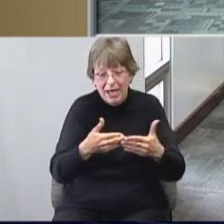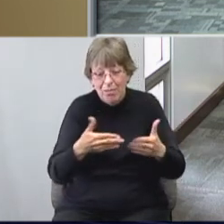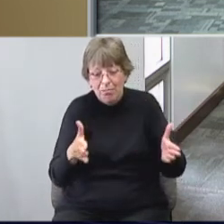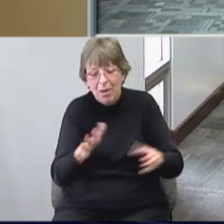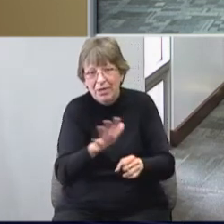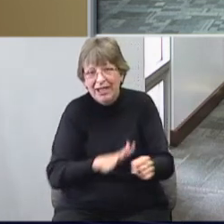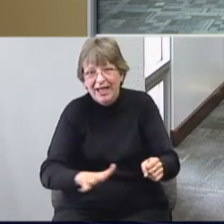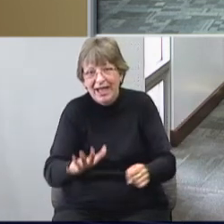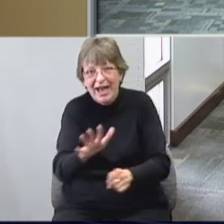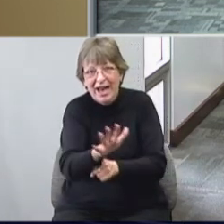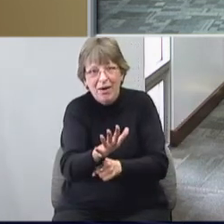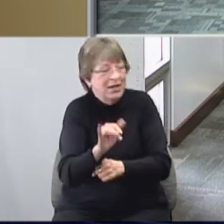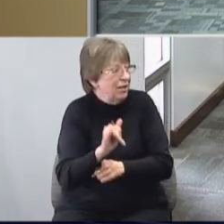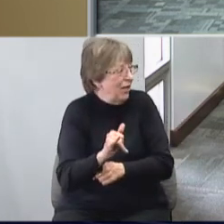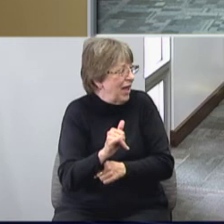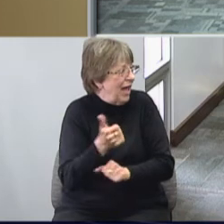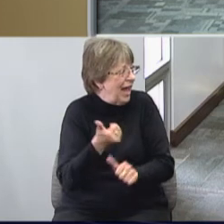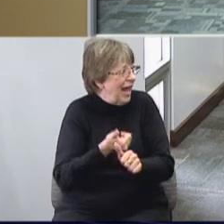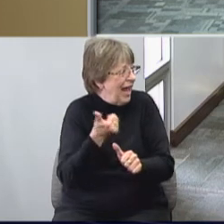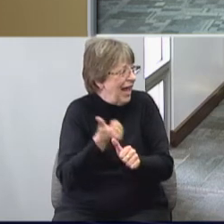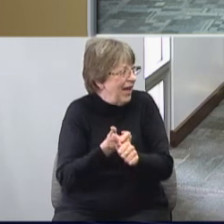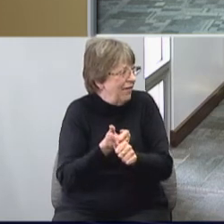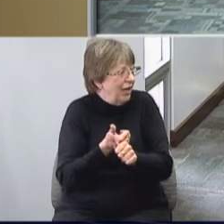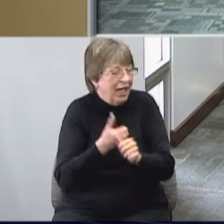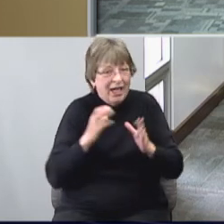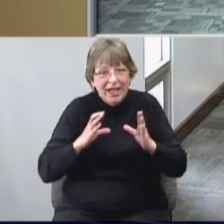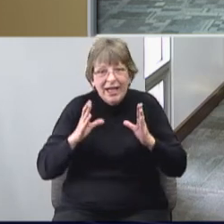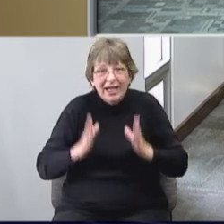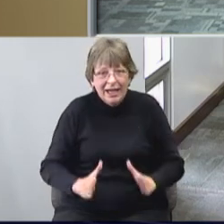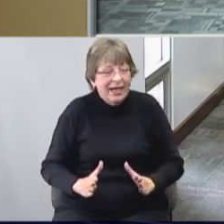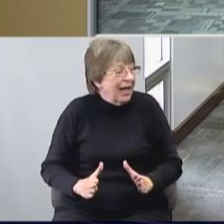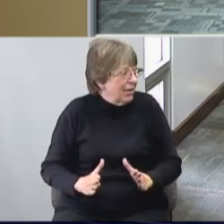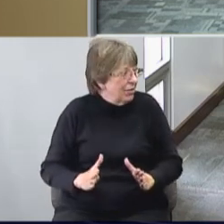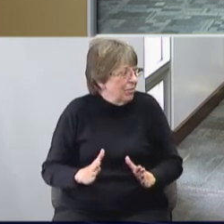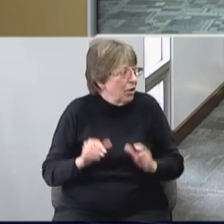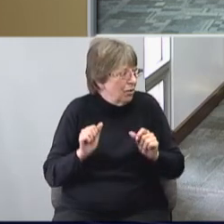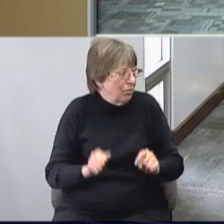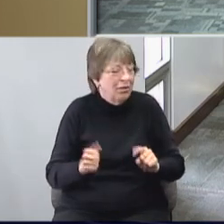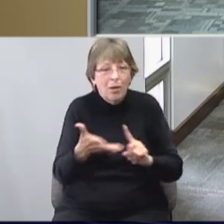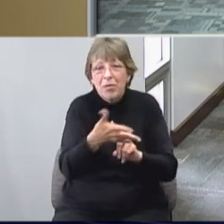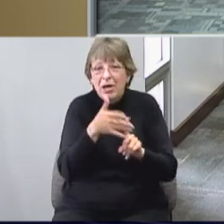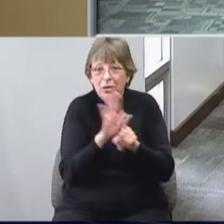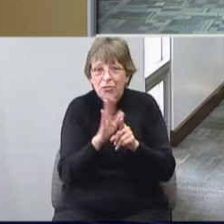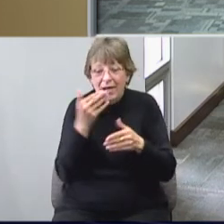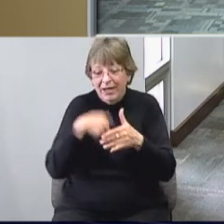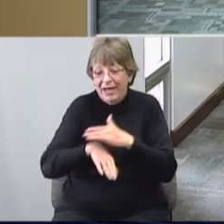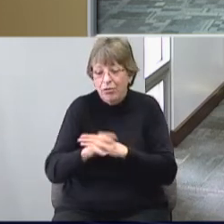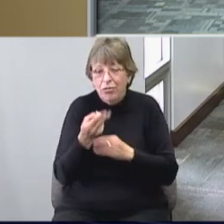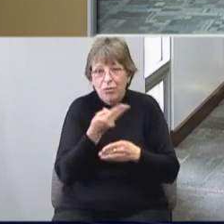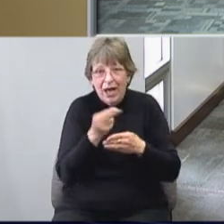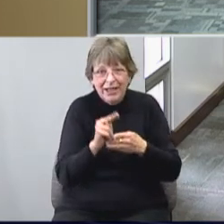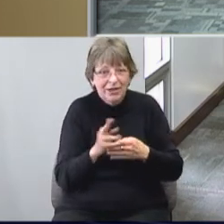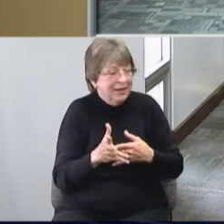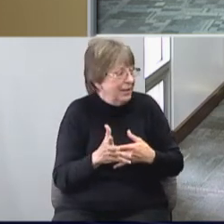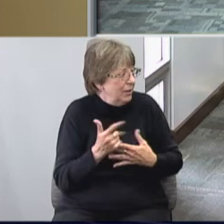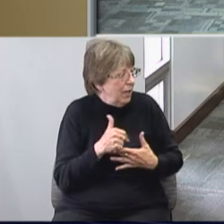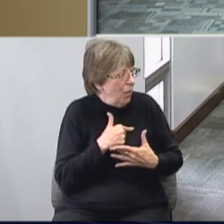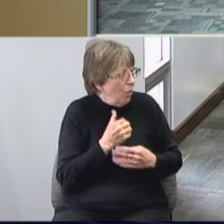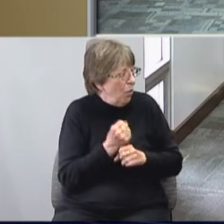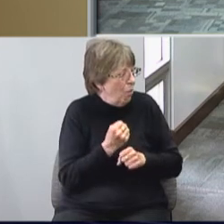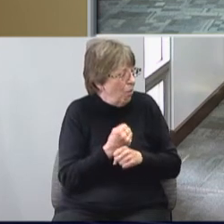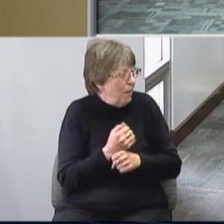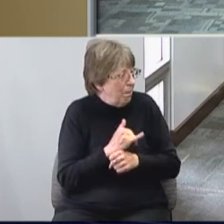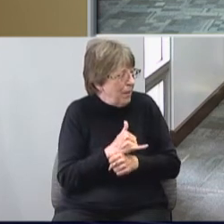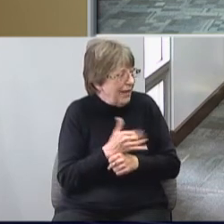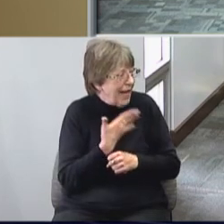that every customer, we can attract more customers into this town, and we'll make it